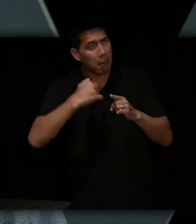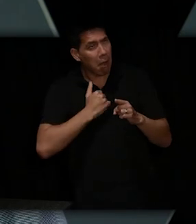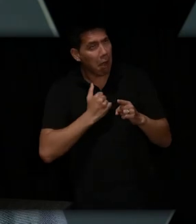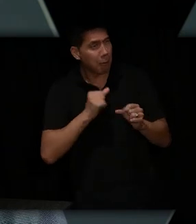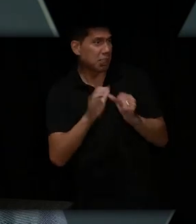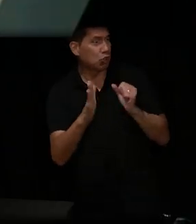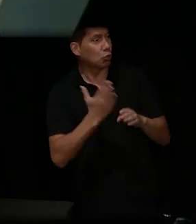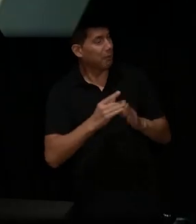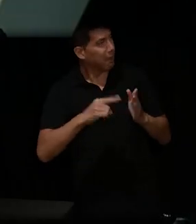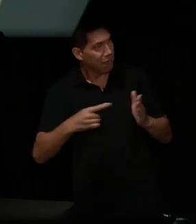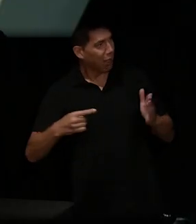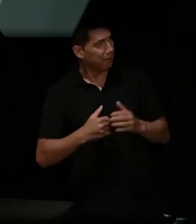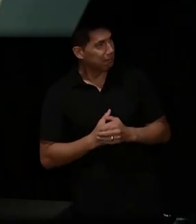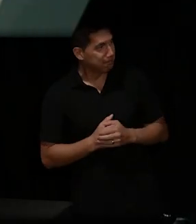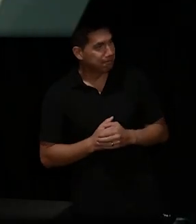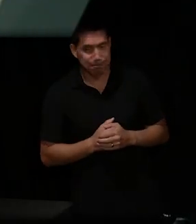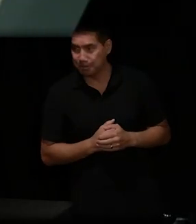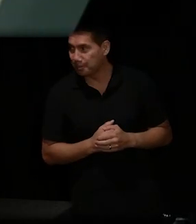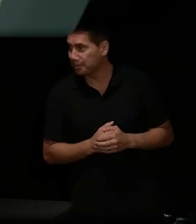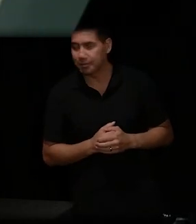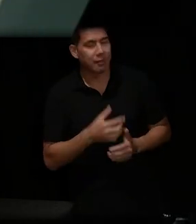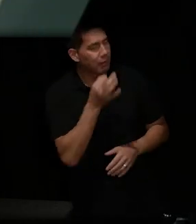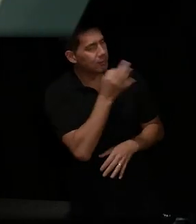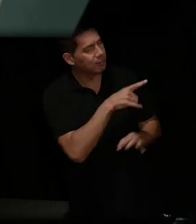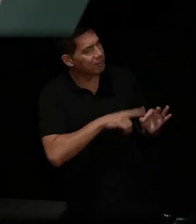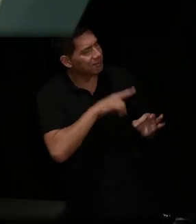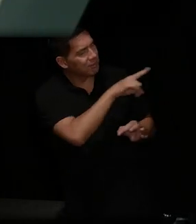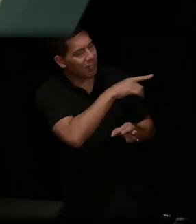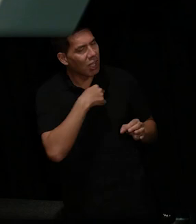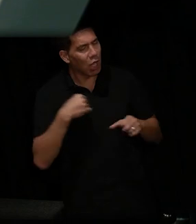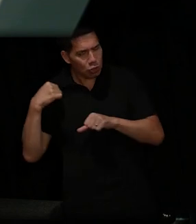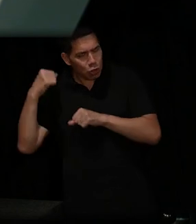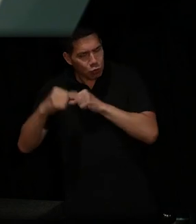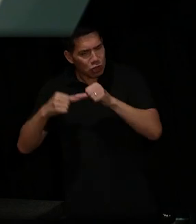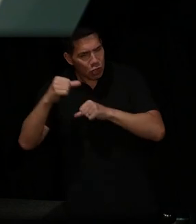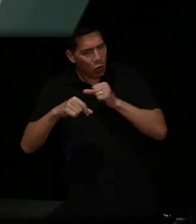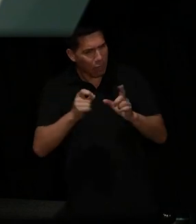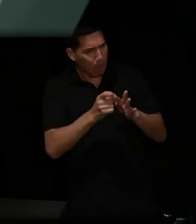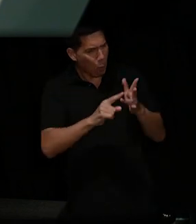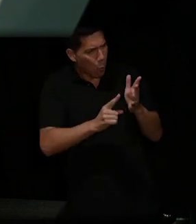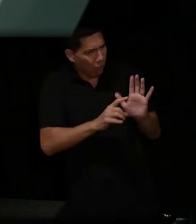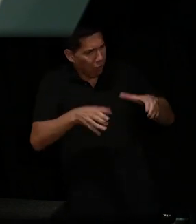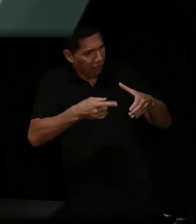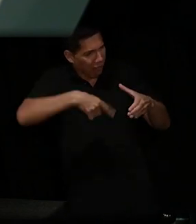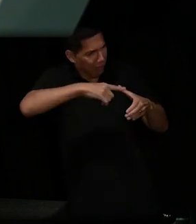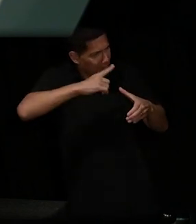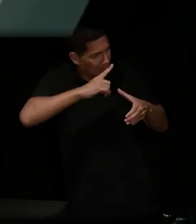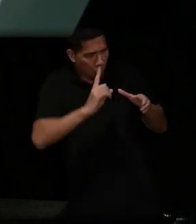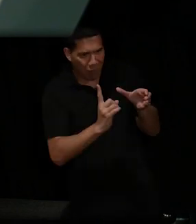had. How are the traditions of that pool going with